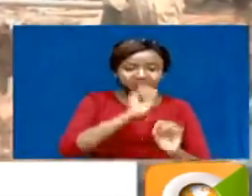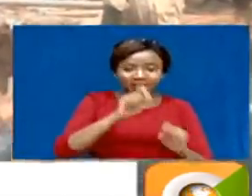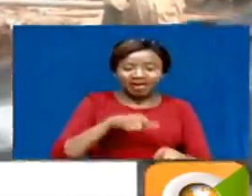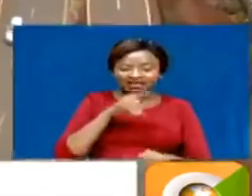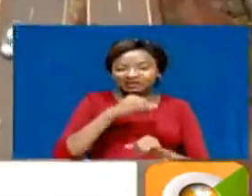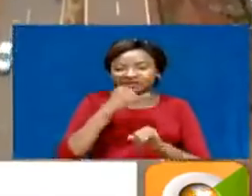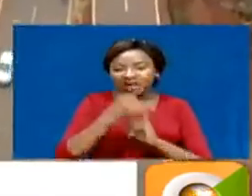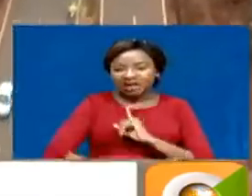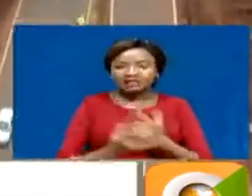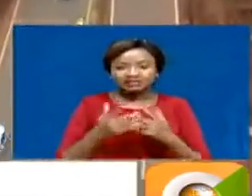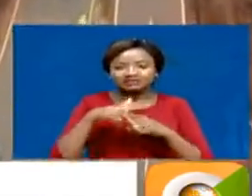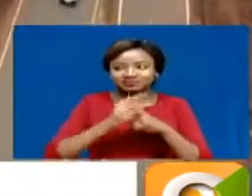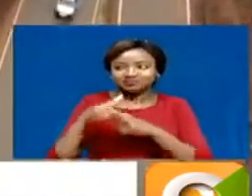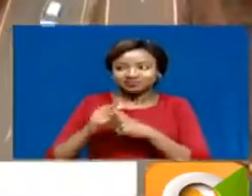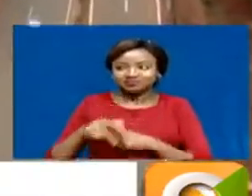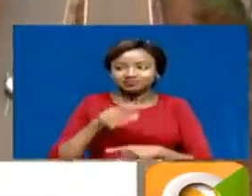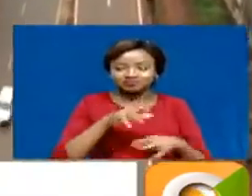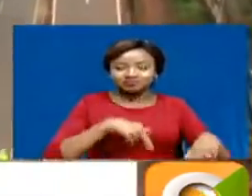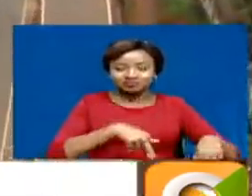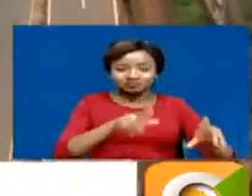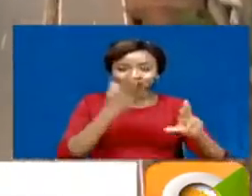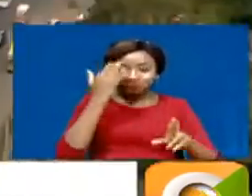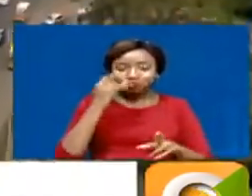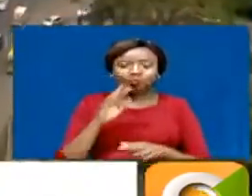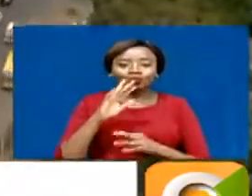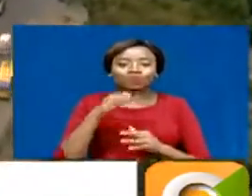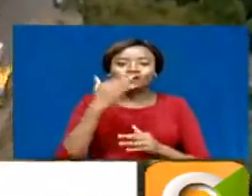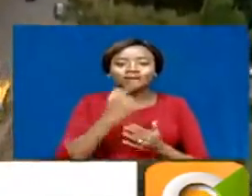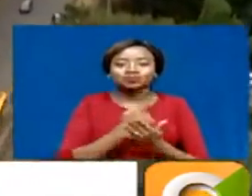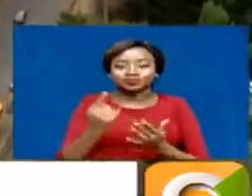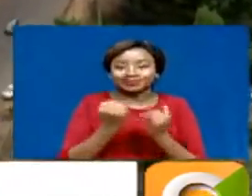last minute details being put on the road ahead of its trial run.